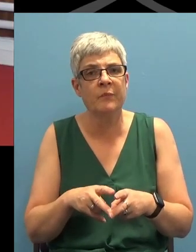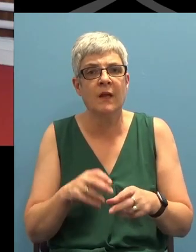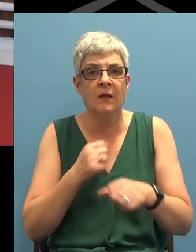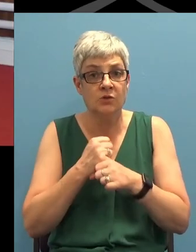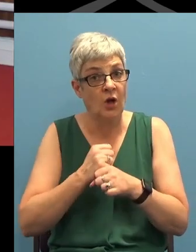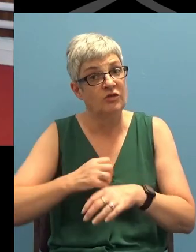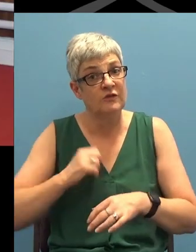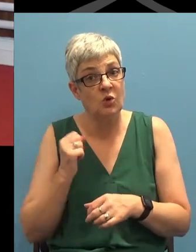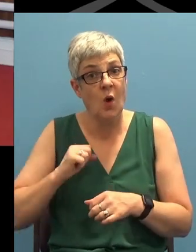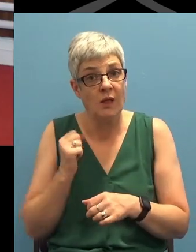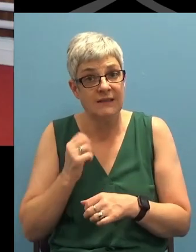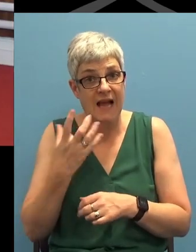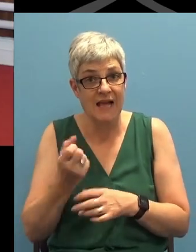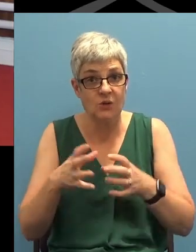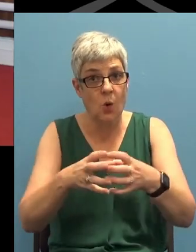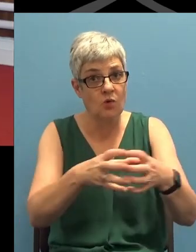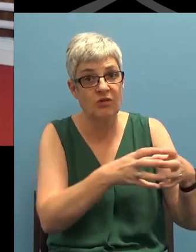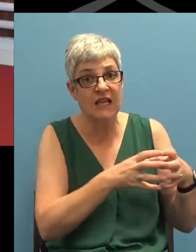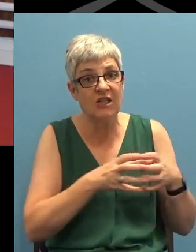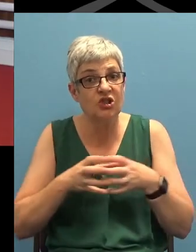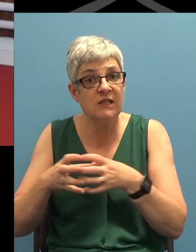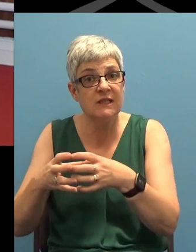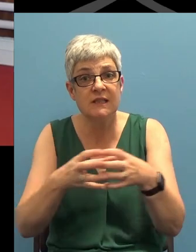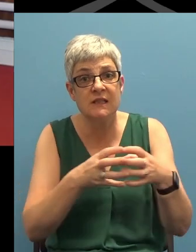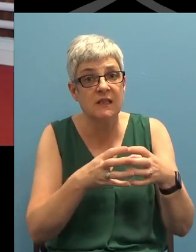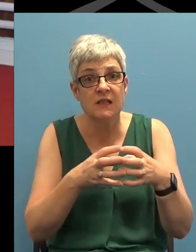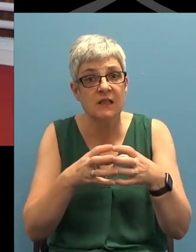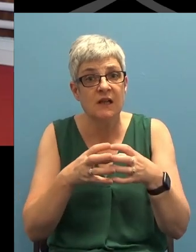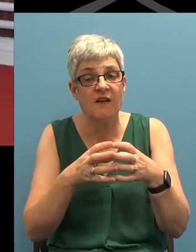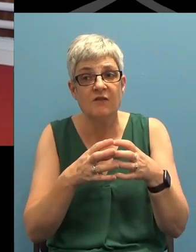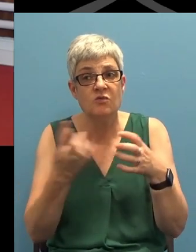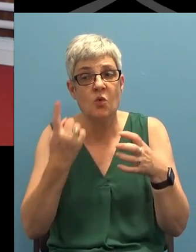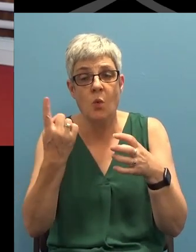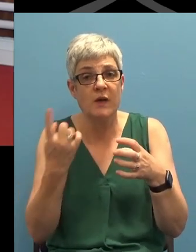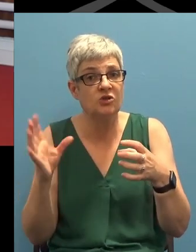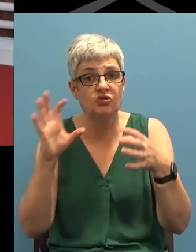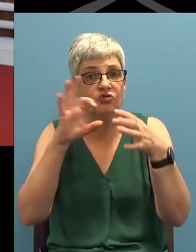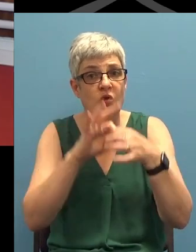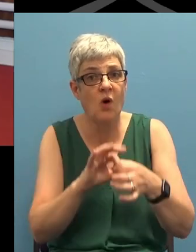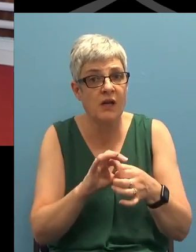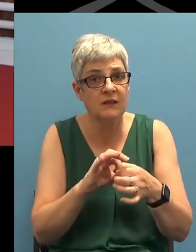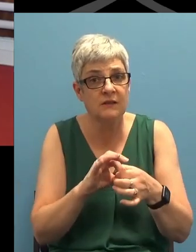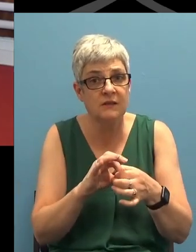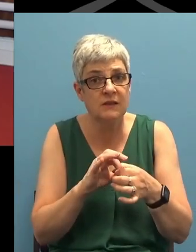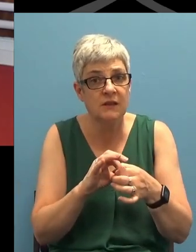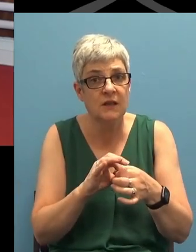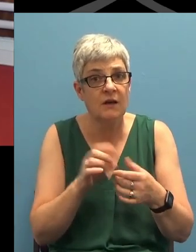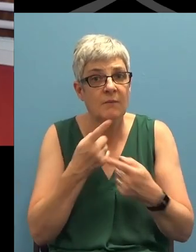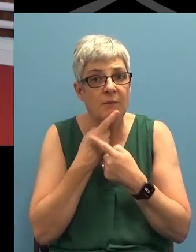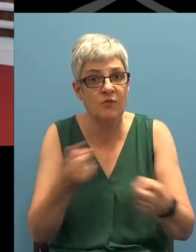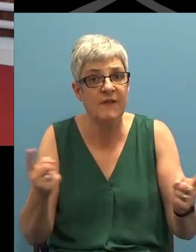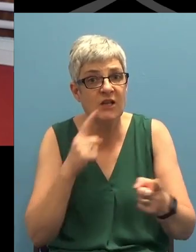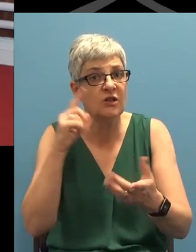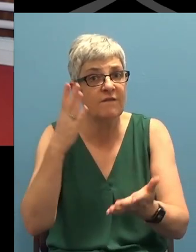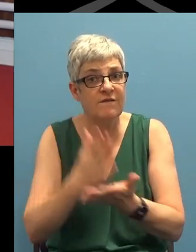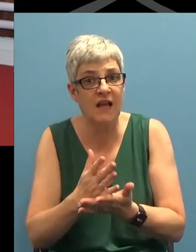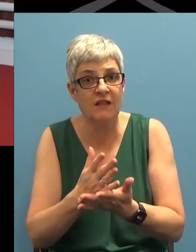Church of Scotland has congregations where nobody has joined by profession of faith for a decade and